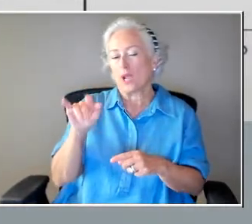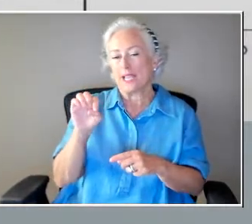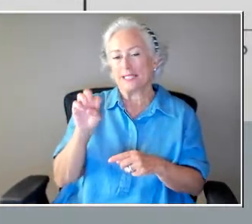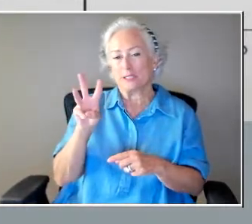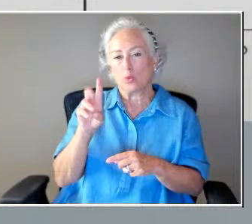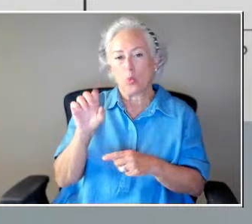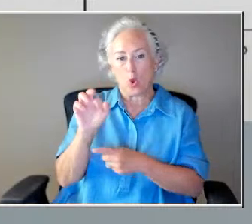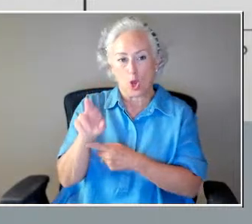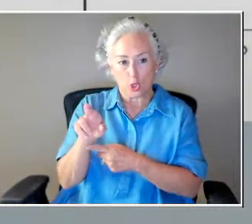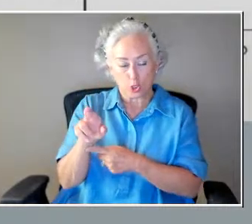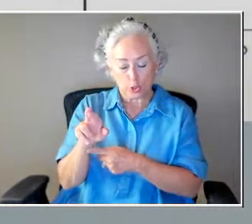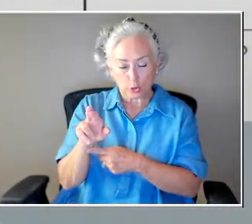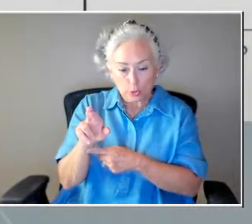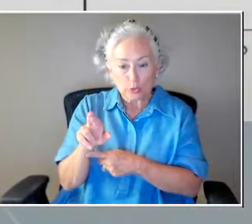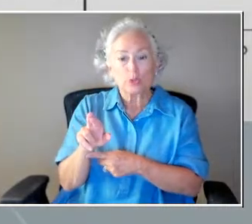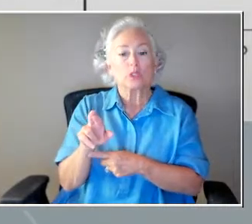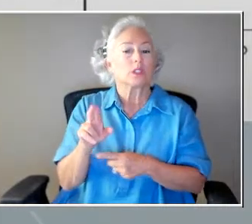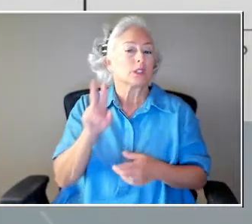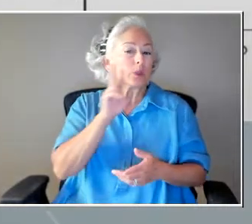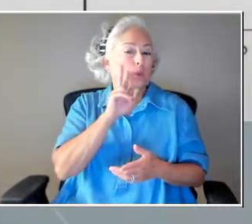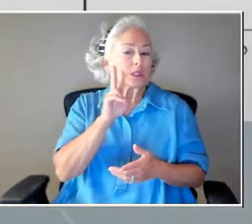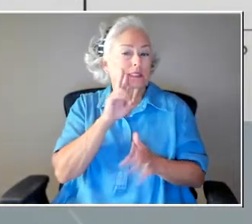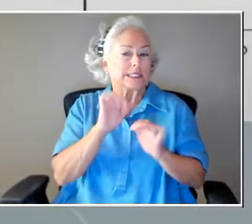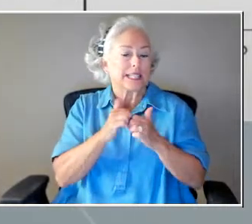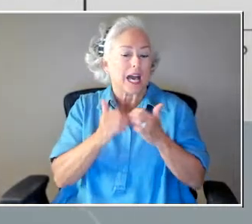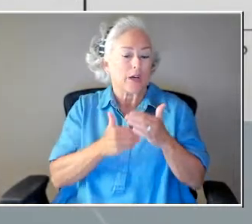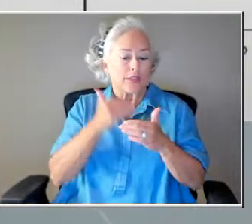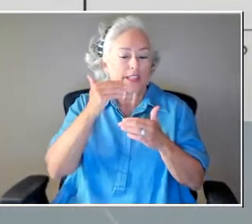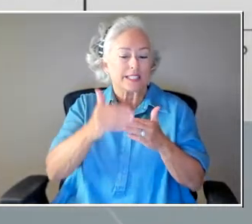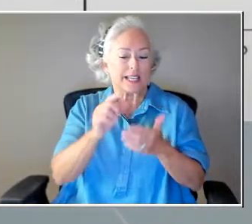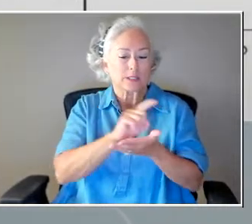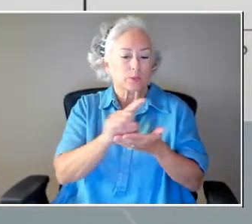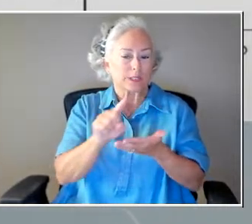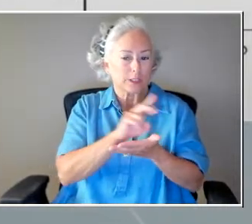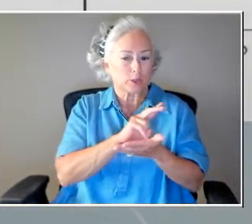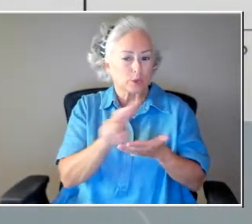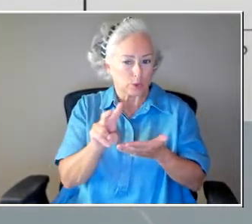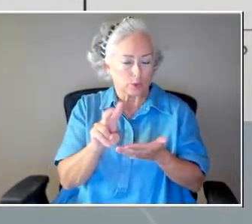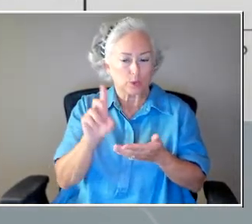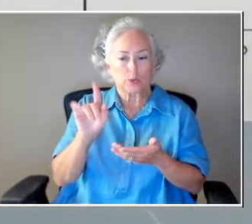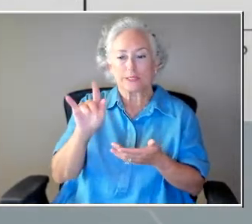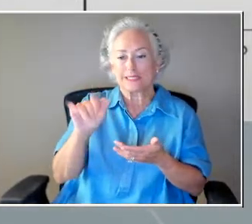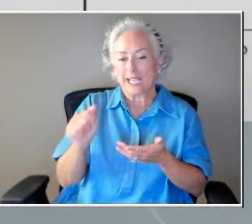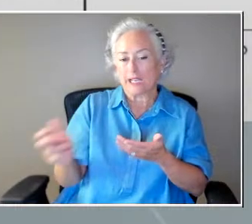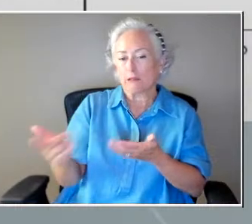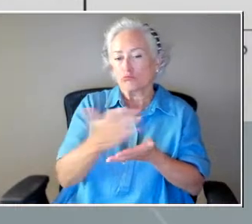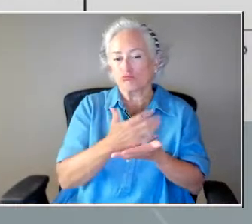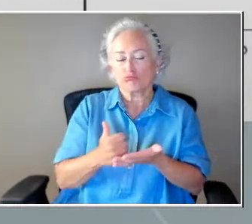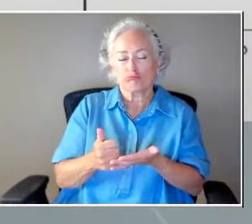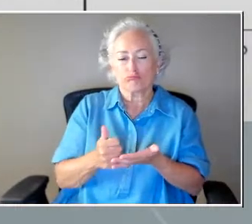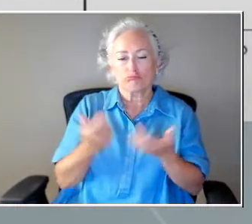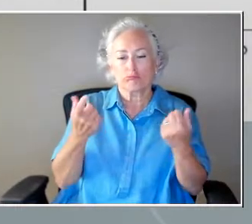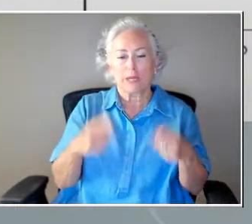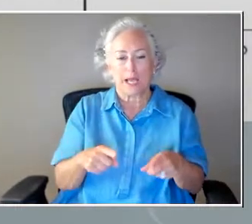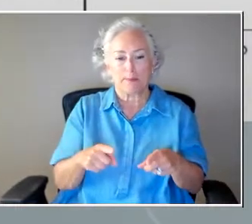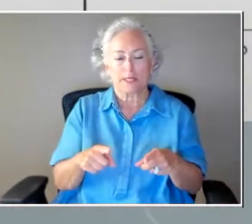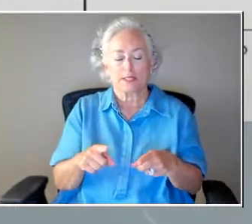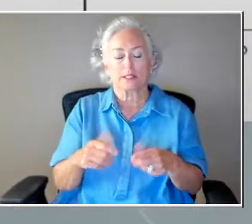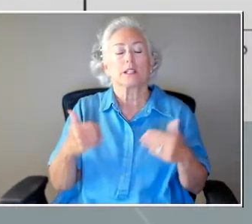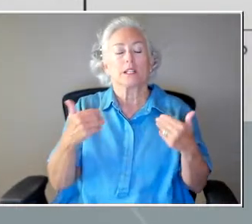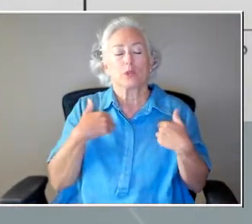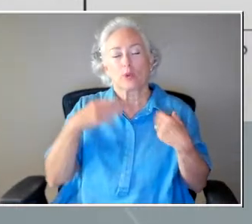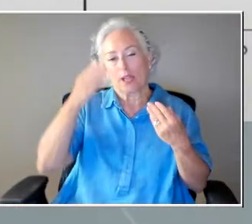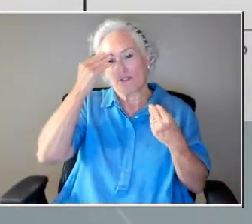next round goes, the next week of data. We also have information from the CDC about